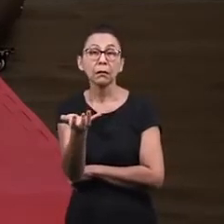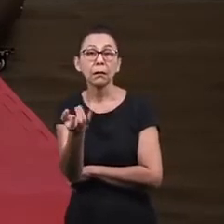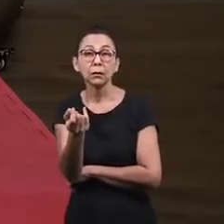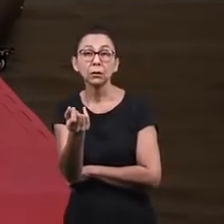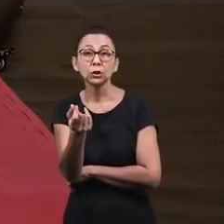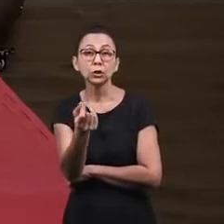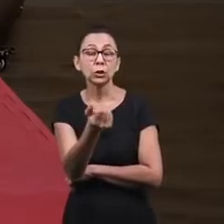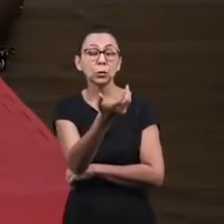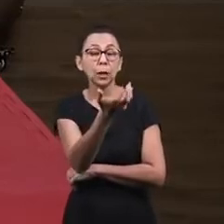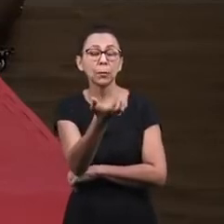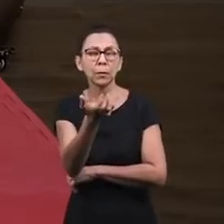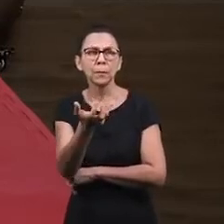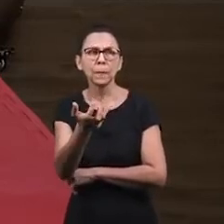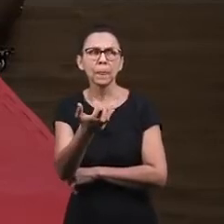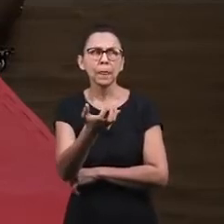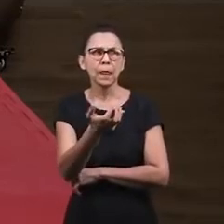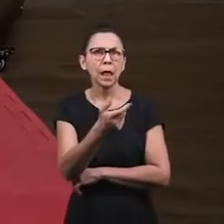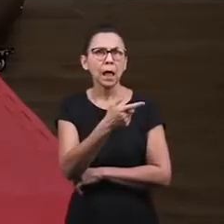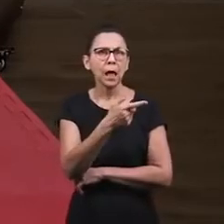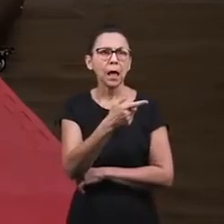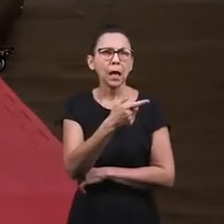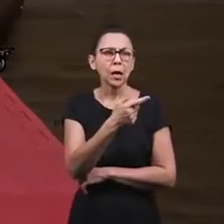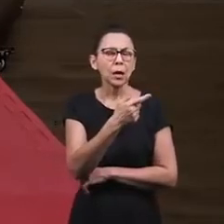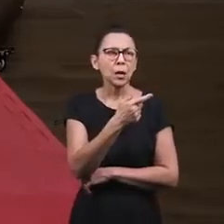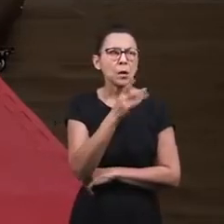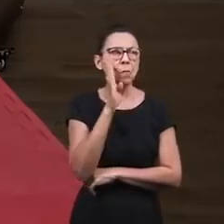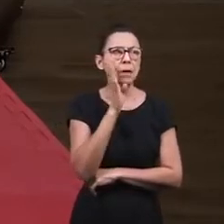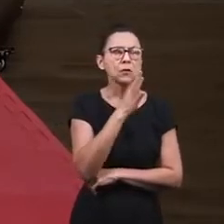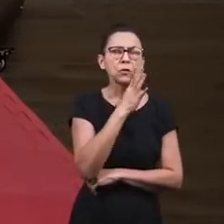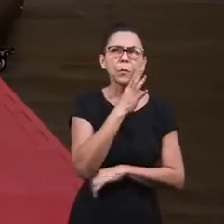help. When he heard that Jesus was